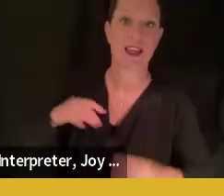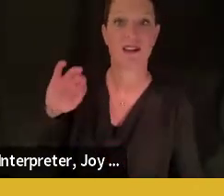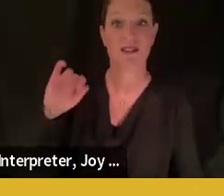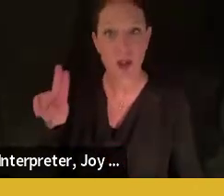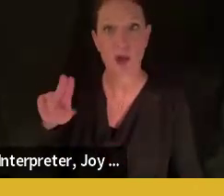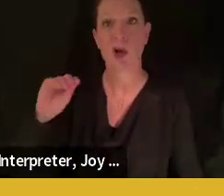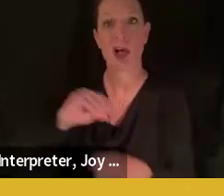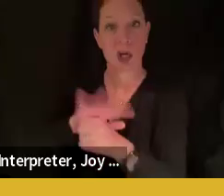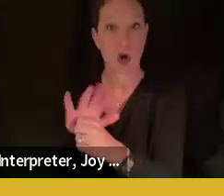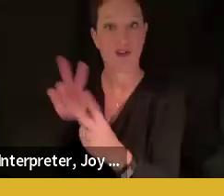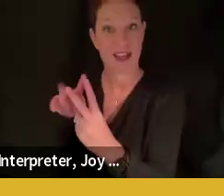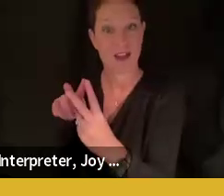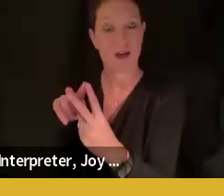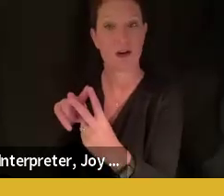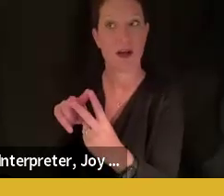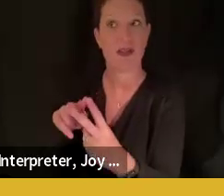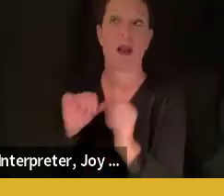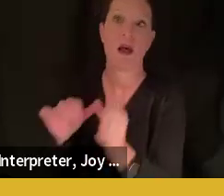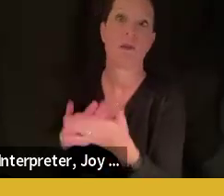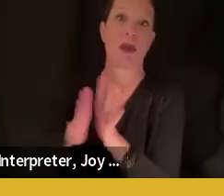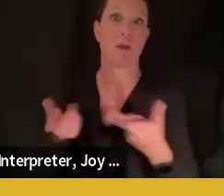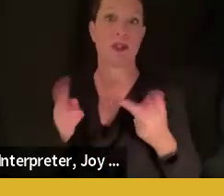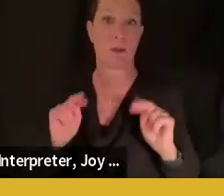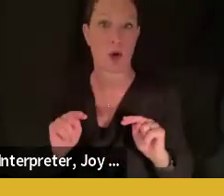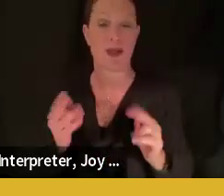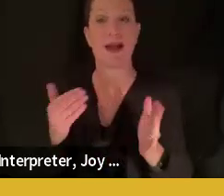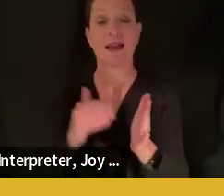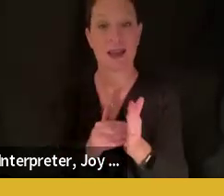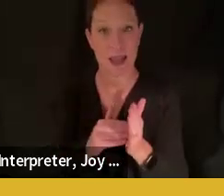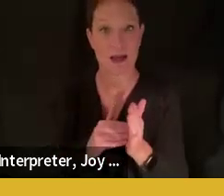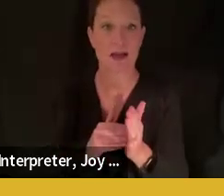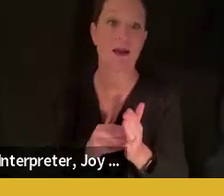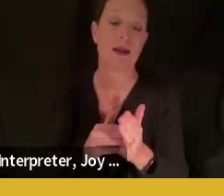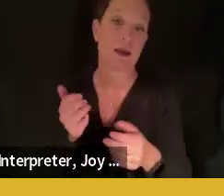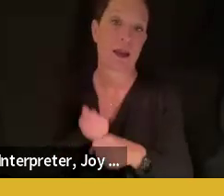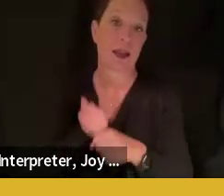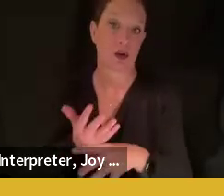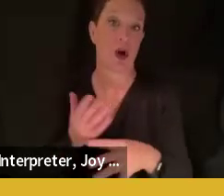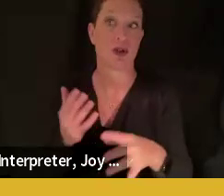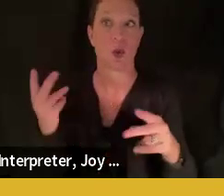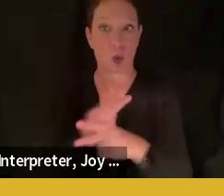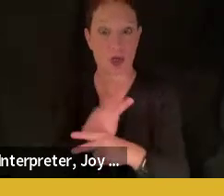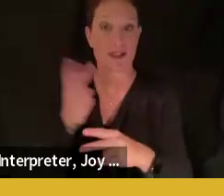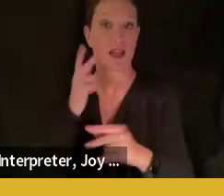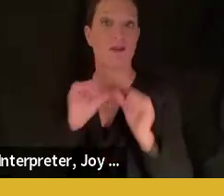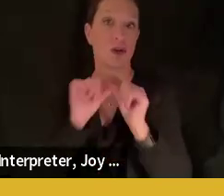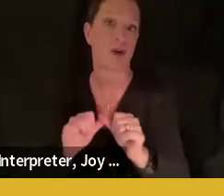and then that turning into pneumonia. Again, the risk of severe illness with chronic health conditions